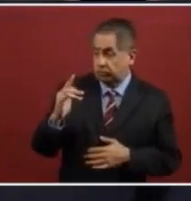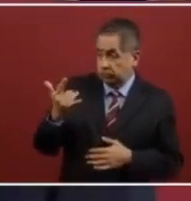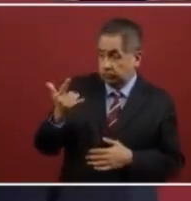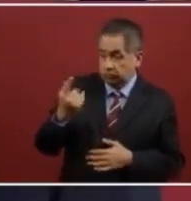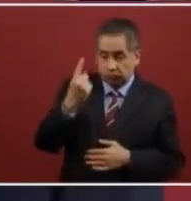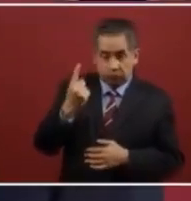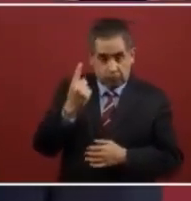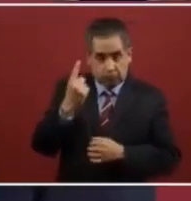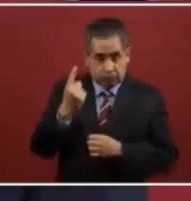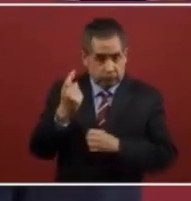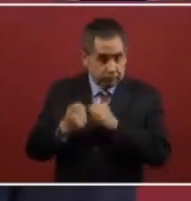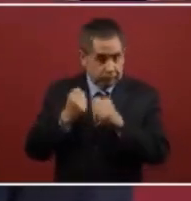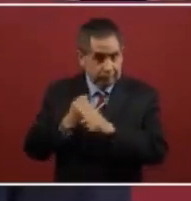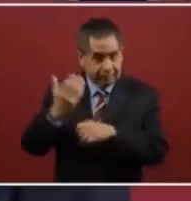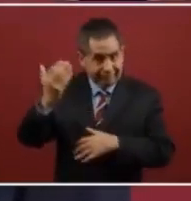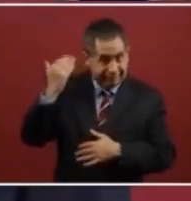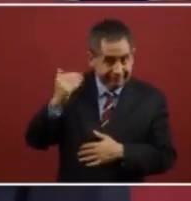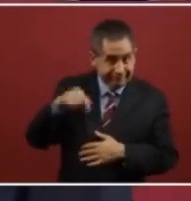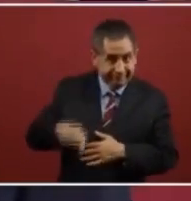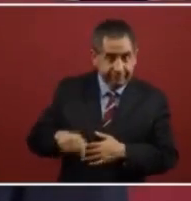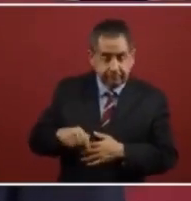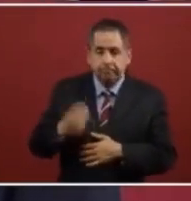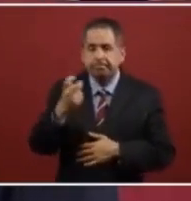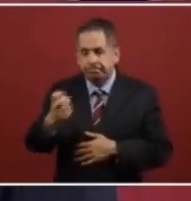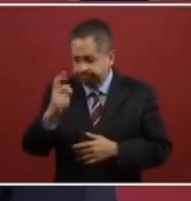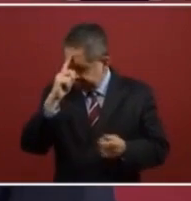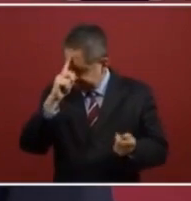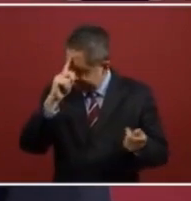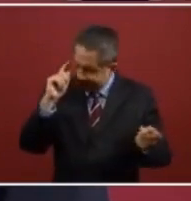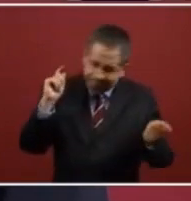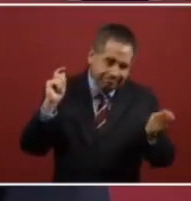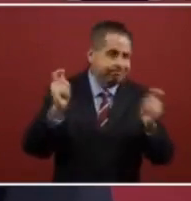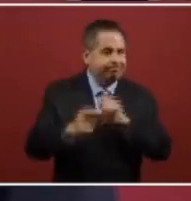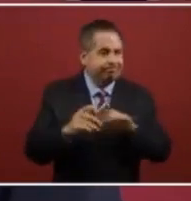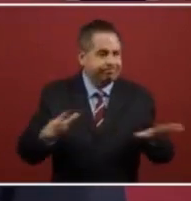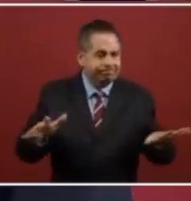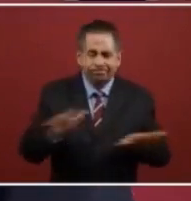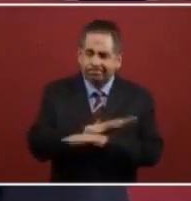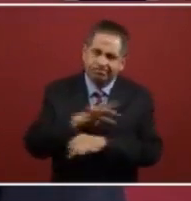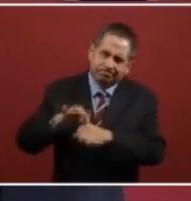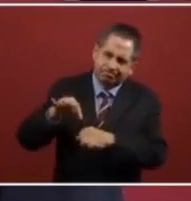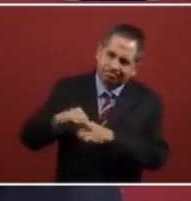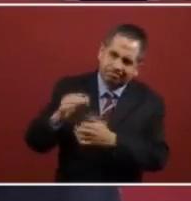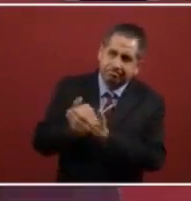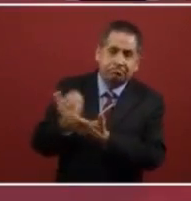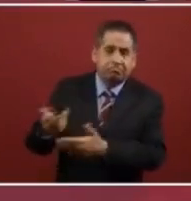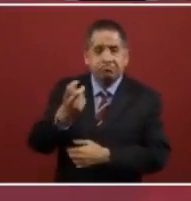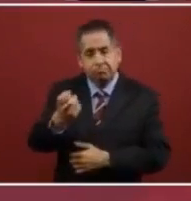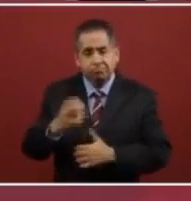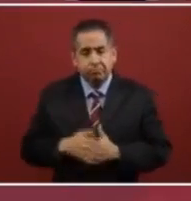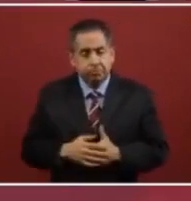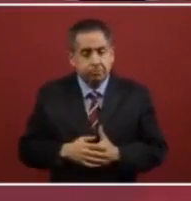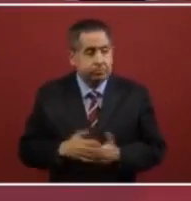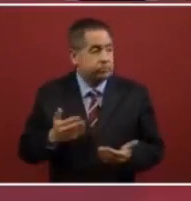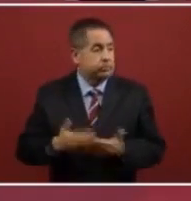fue July por eso, last year was because of that. cambio de mentalidad. It's a Y change hay of mentality. una